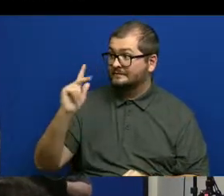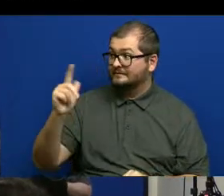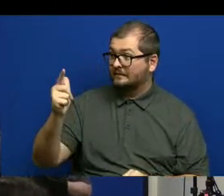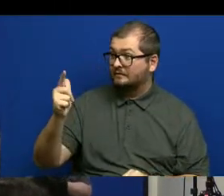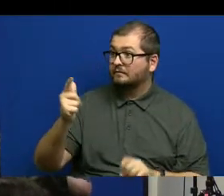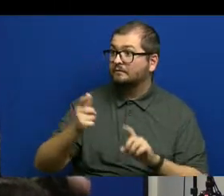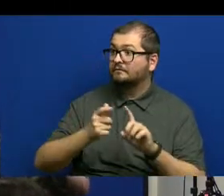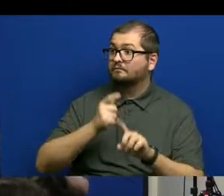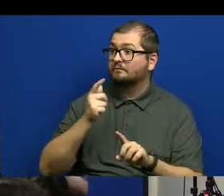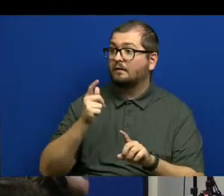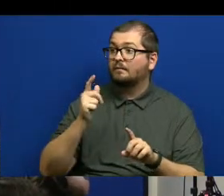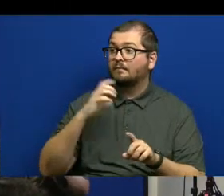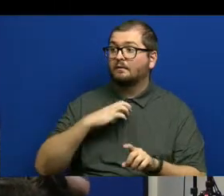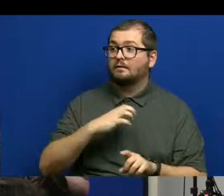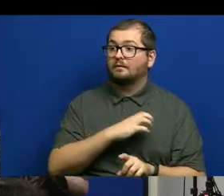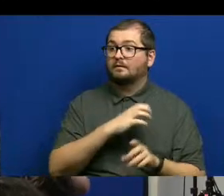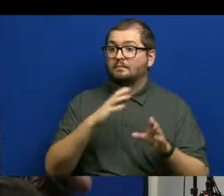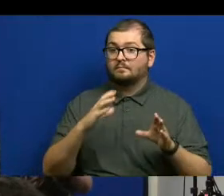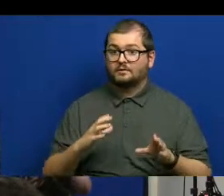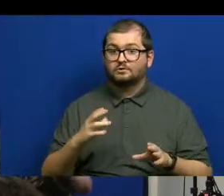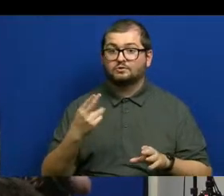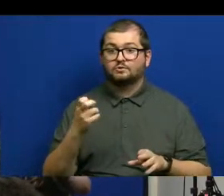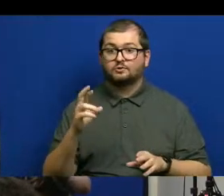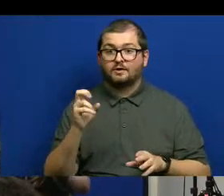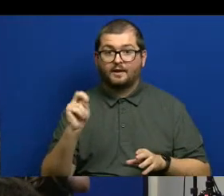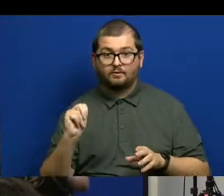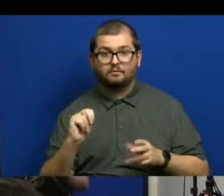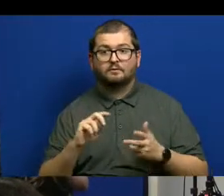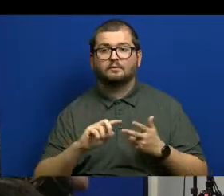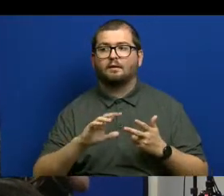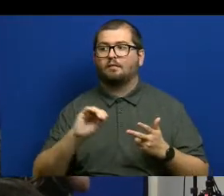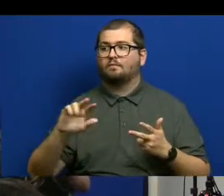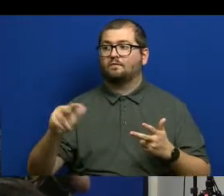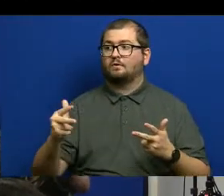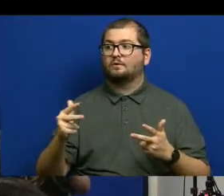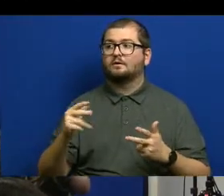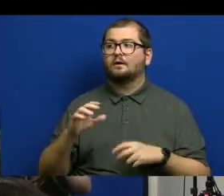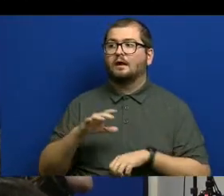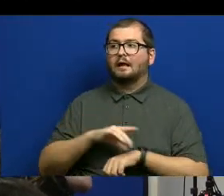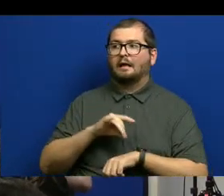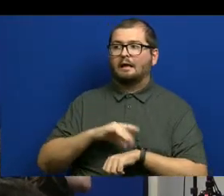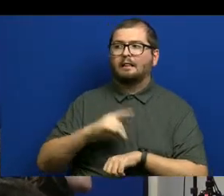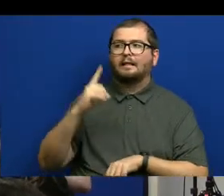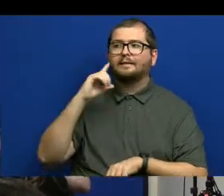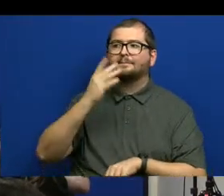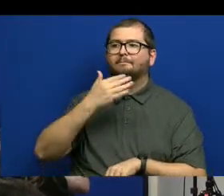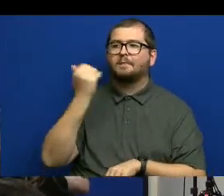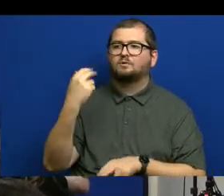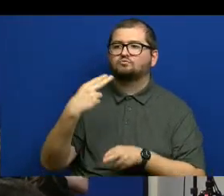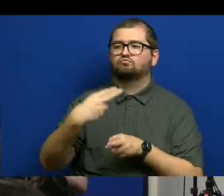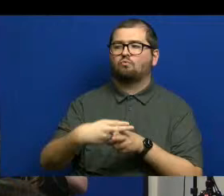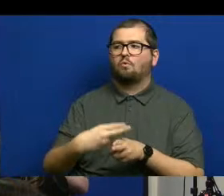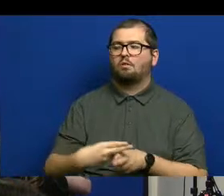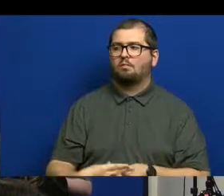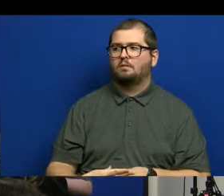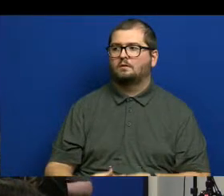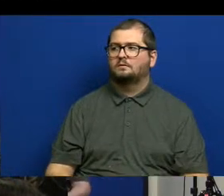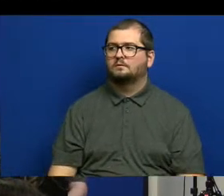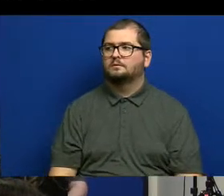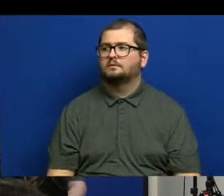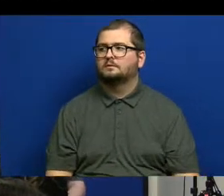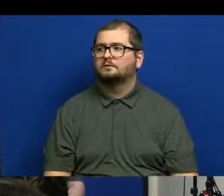Commissioner Herron. We also have a third. Kyla, I think it might be best to do a roll call.